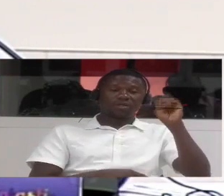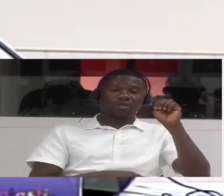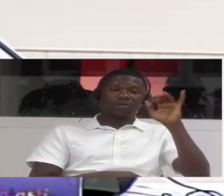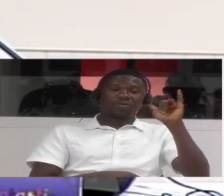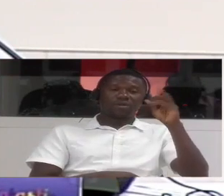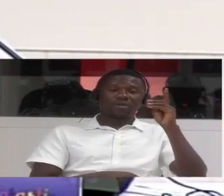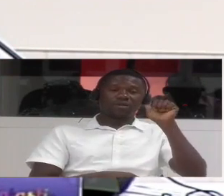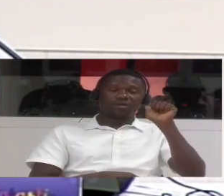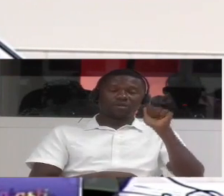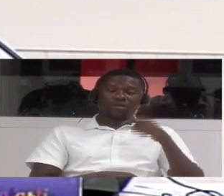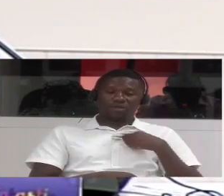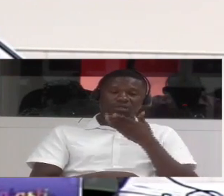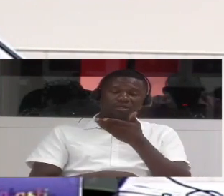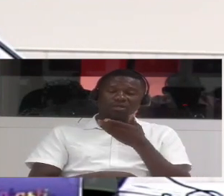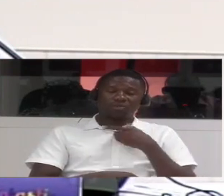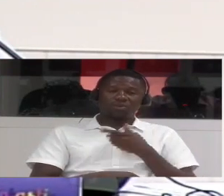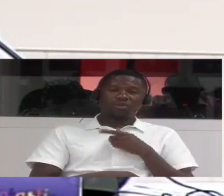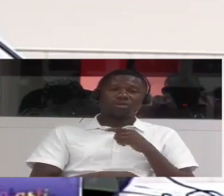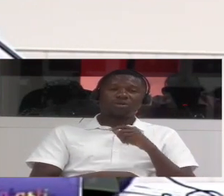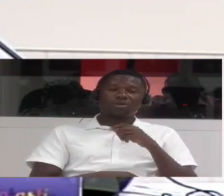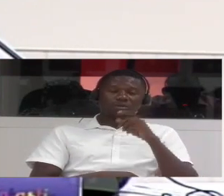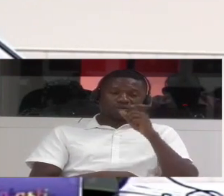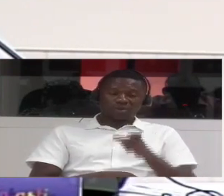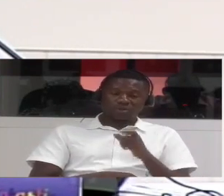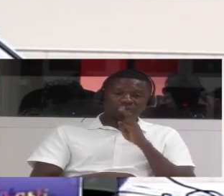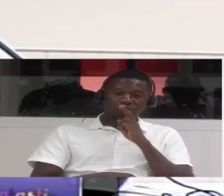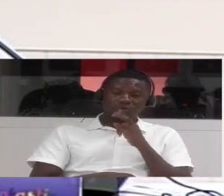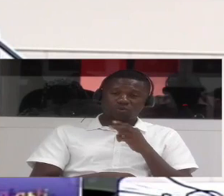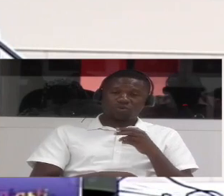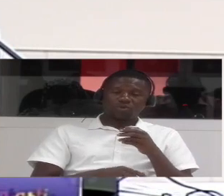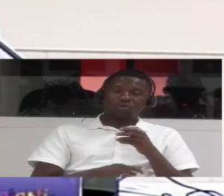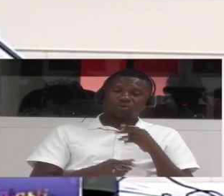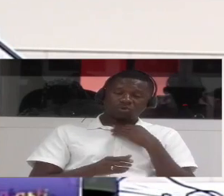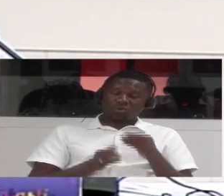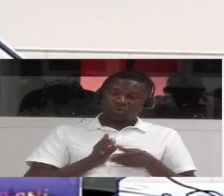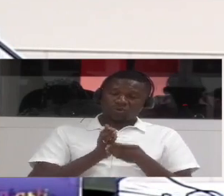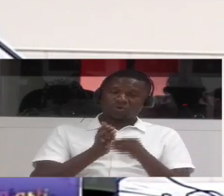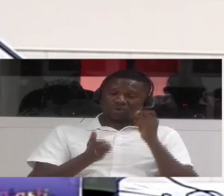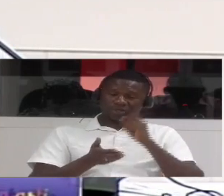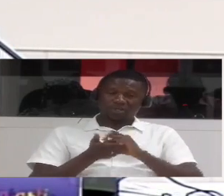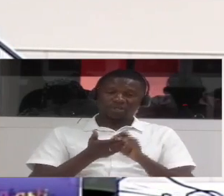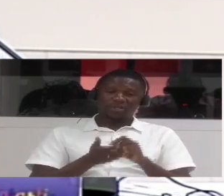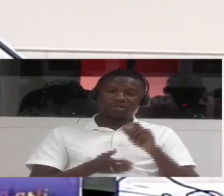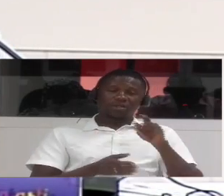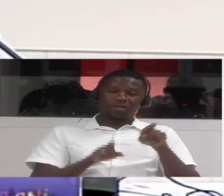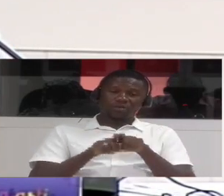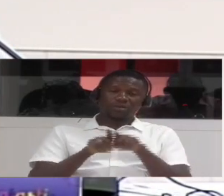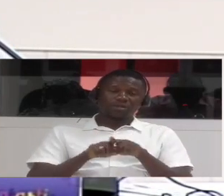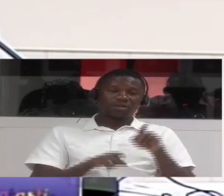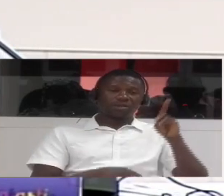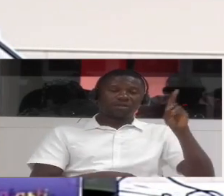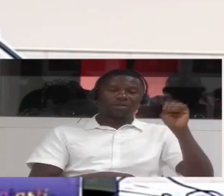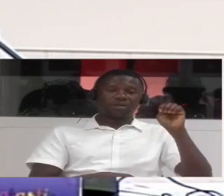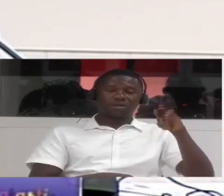he was the one who co-authored, alongside Demba Jao, the autobiography